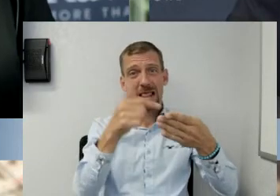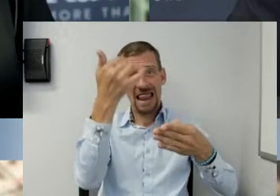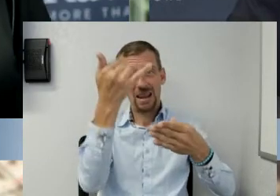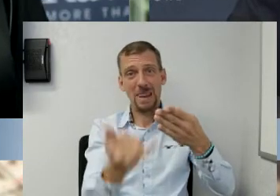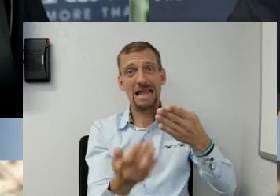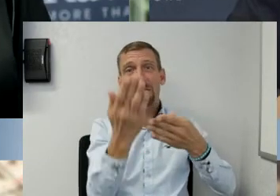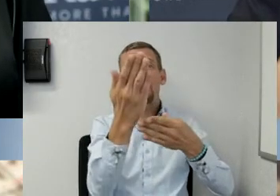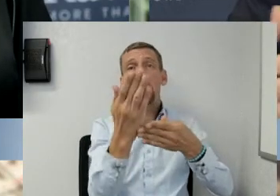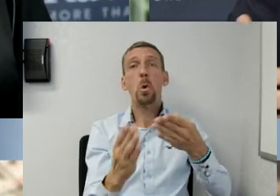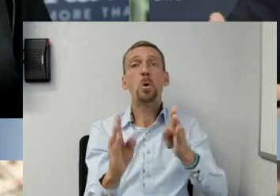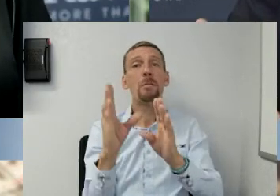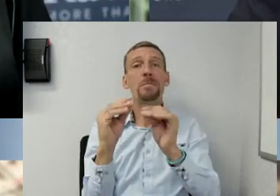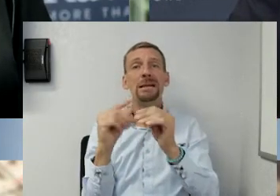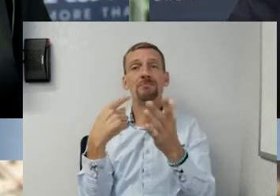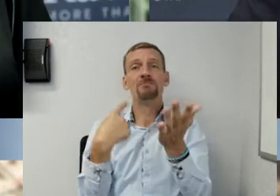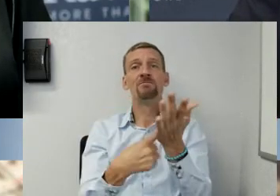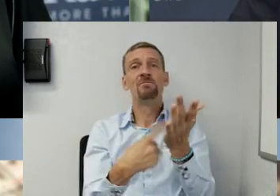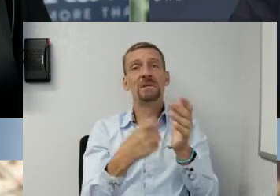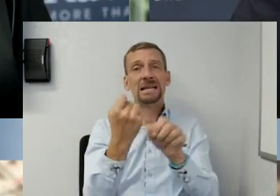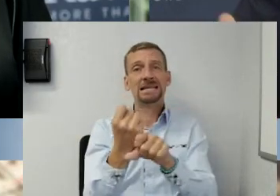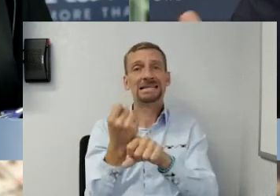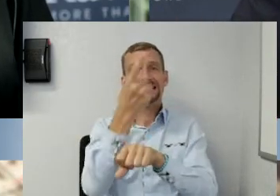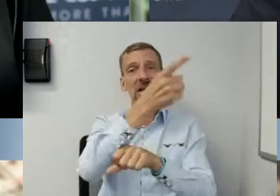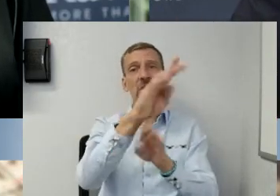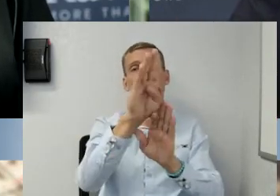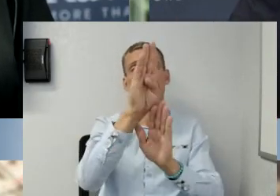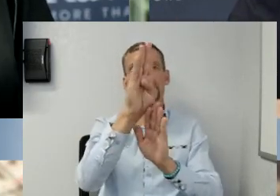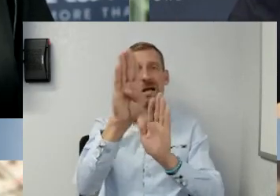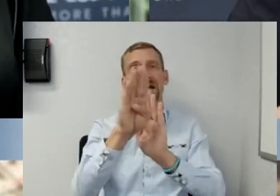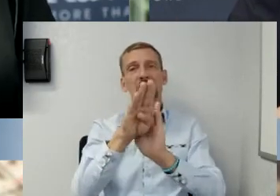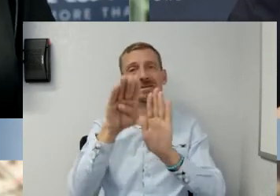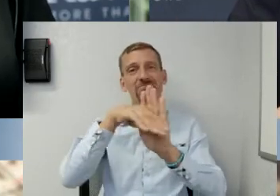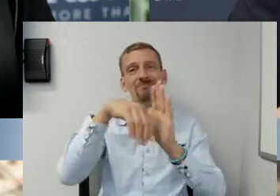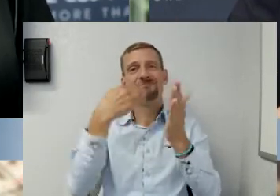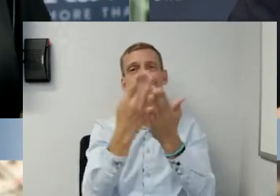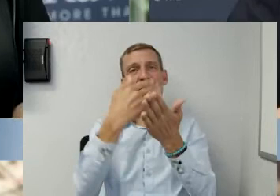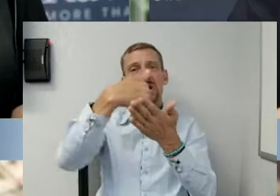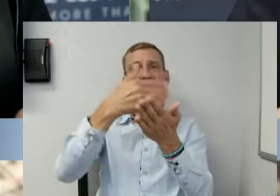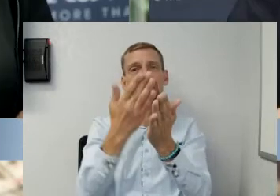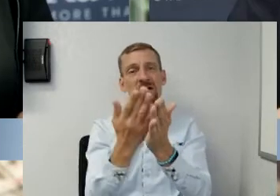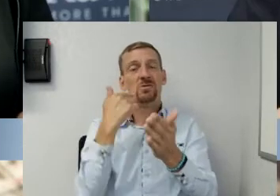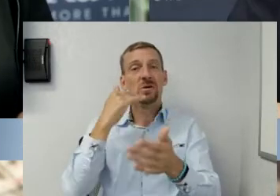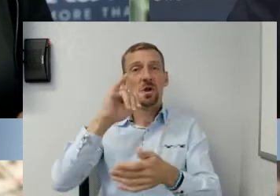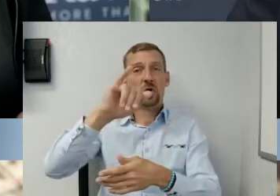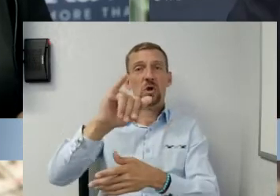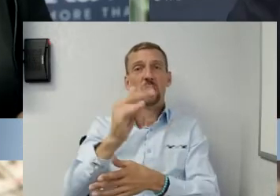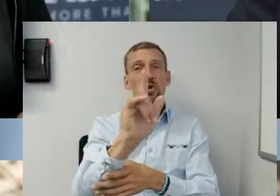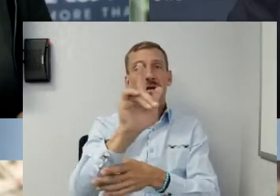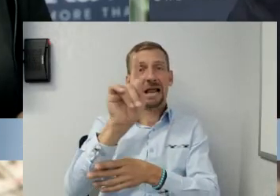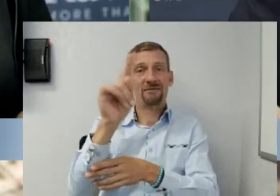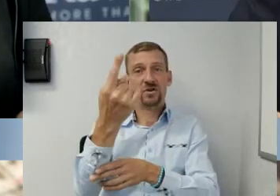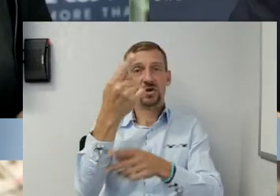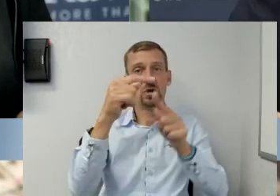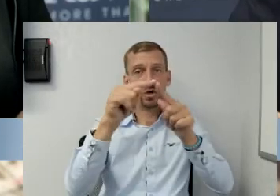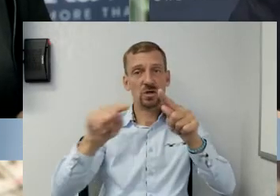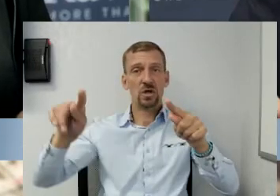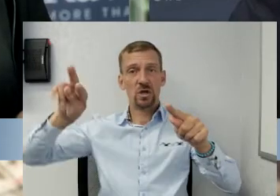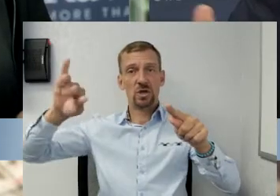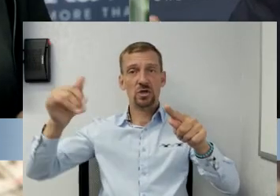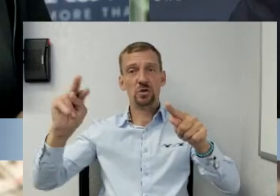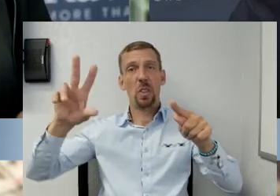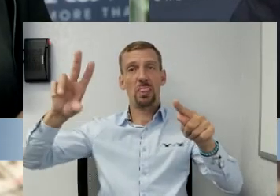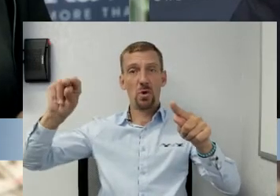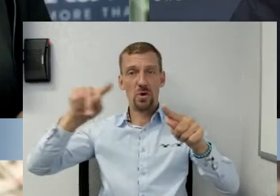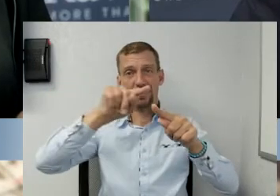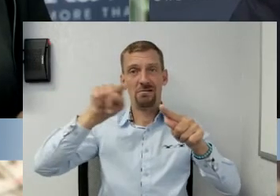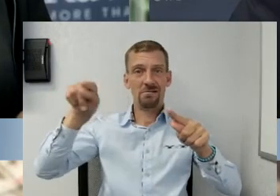of it to talking about next year's budget. Our fiscal year starts on July 1. Runs July 1 to June 30, so